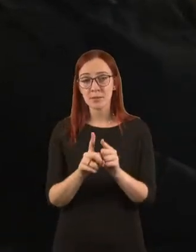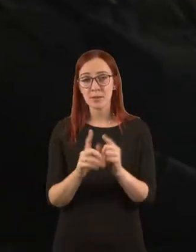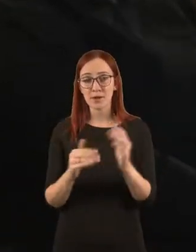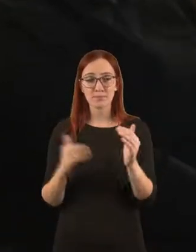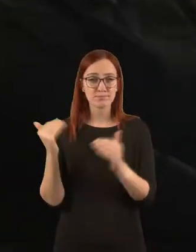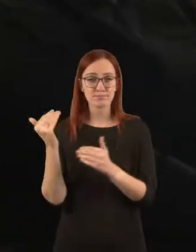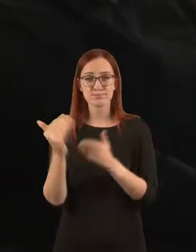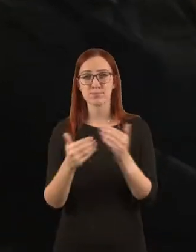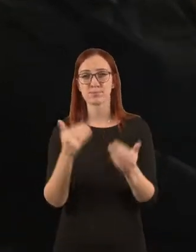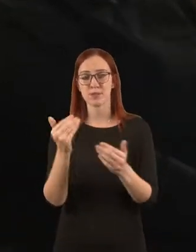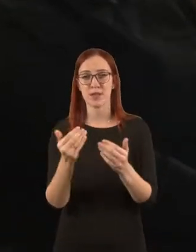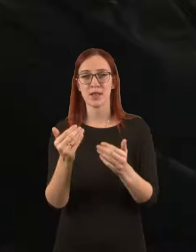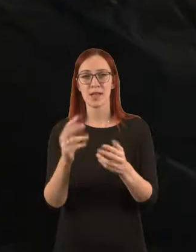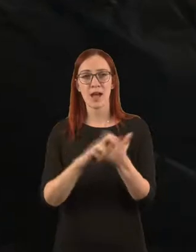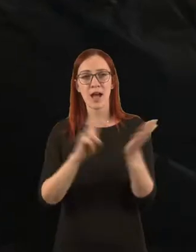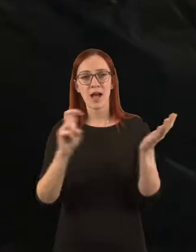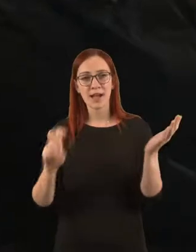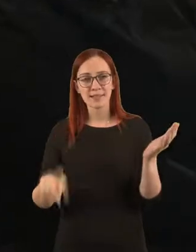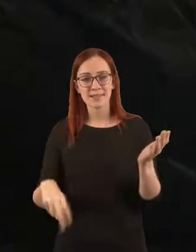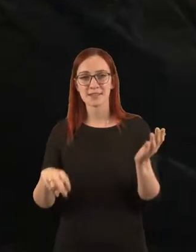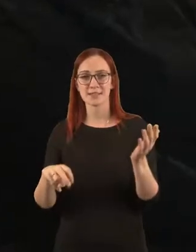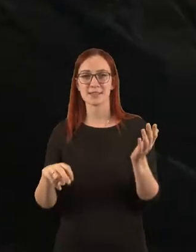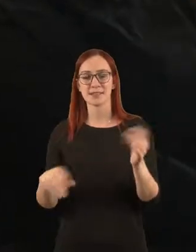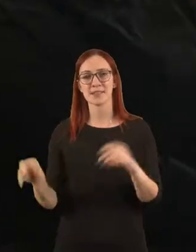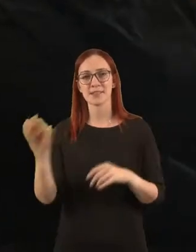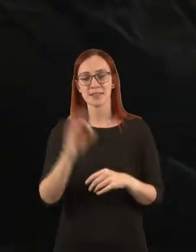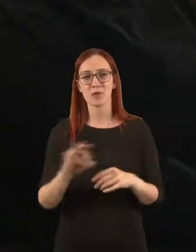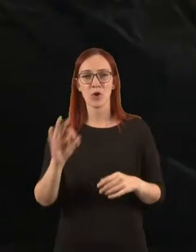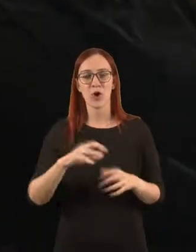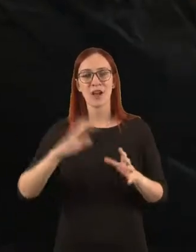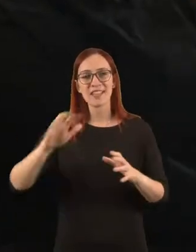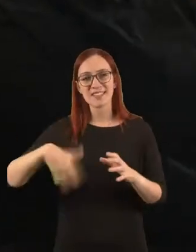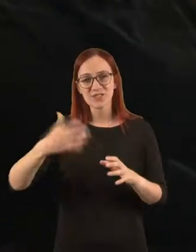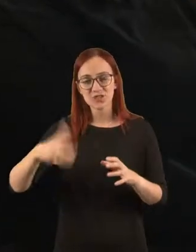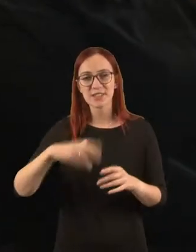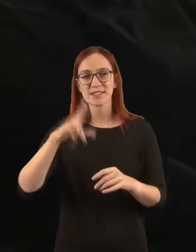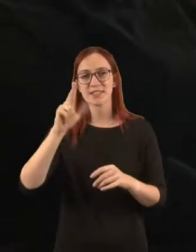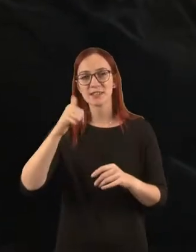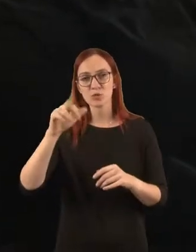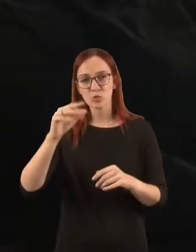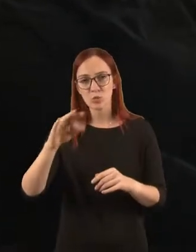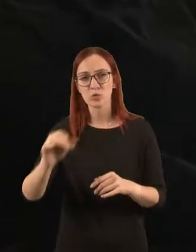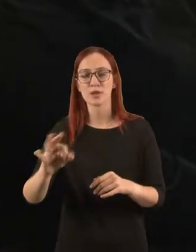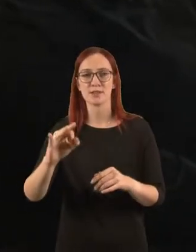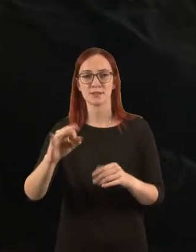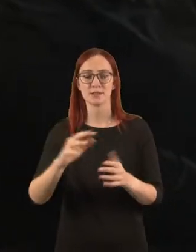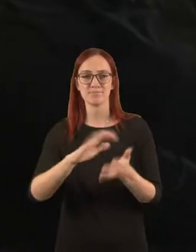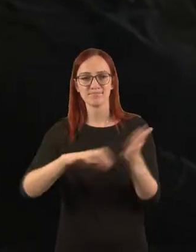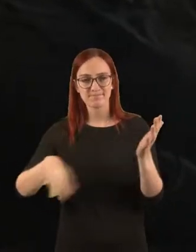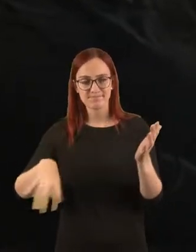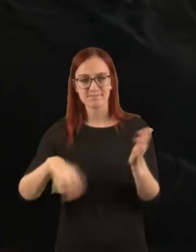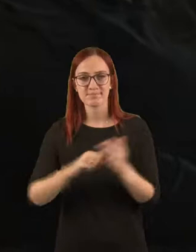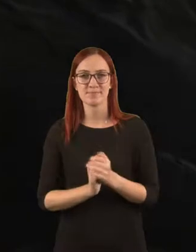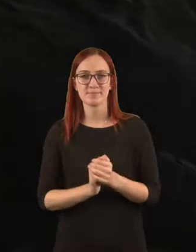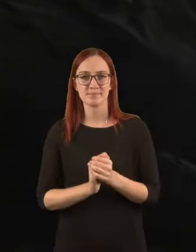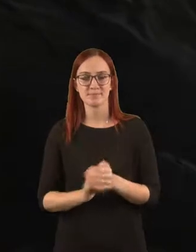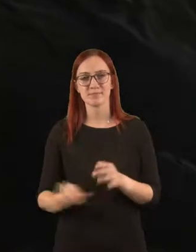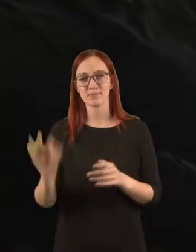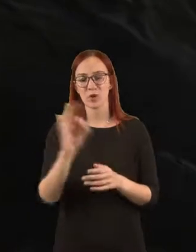these things into account. And then gradually abolishing